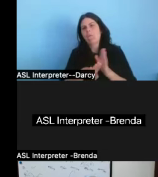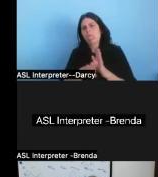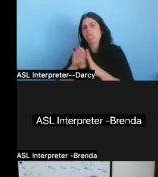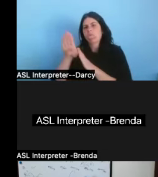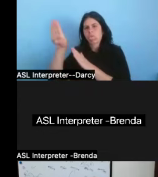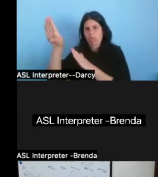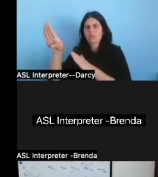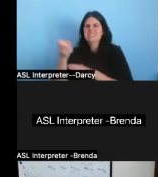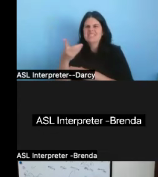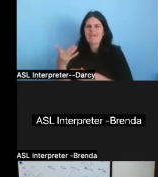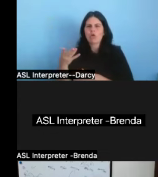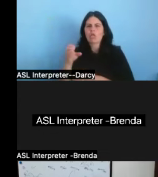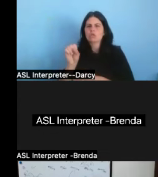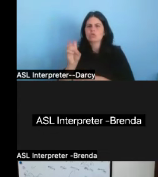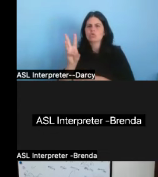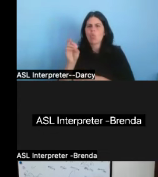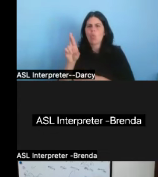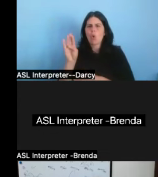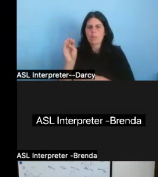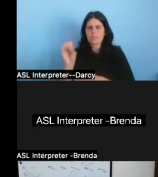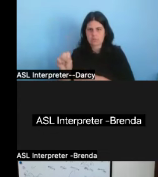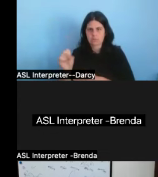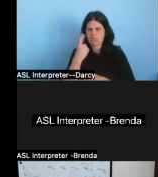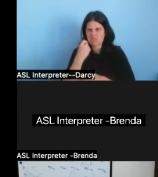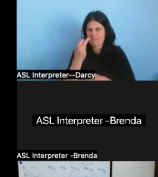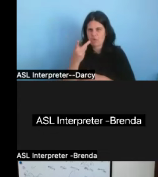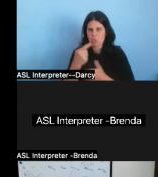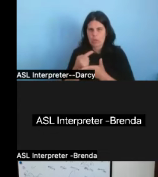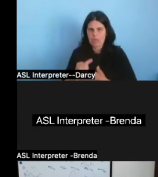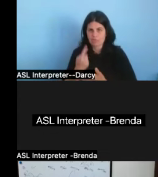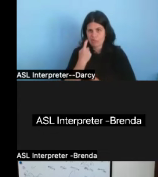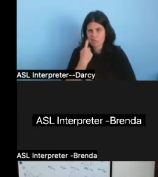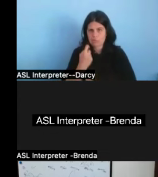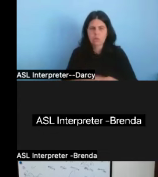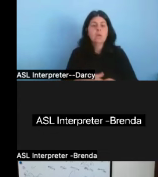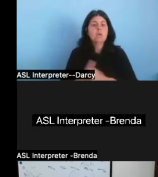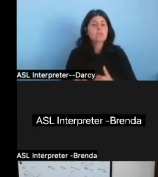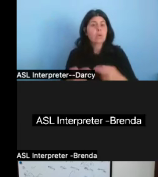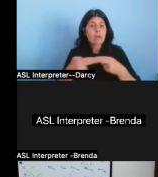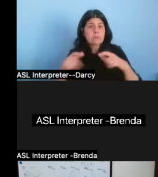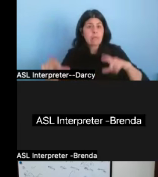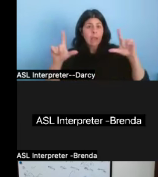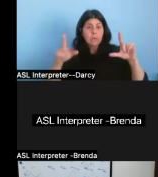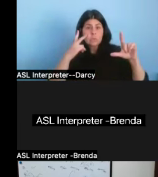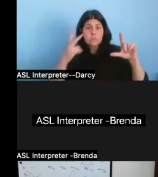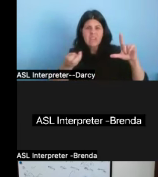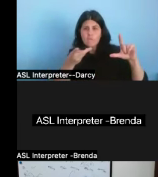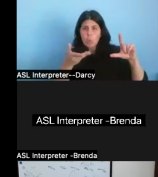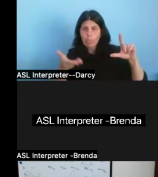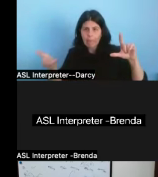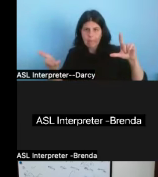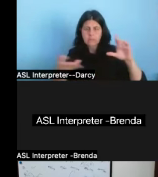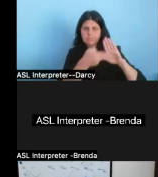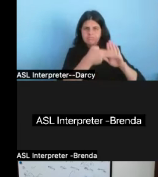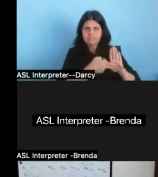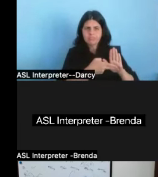weeks. Okay, so next slide. Okay, so I was just going to highlight a few things here. So the one I was going to highlight